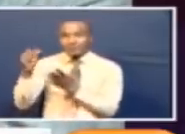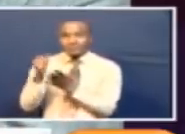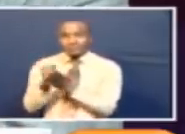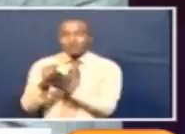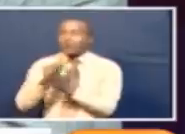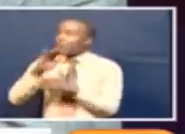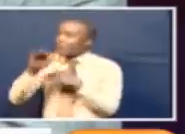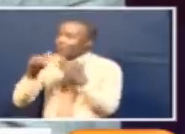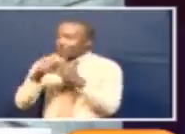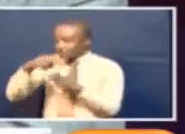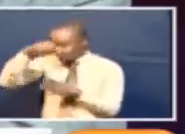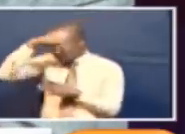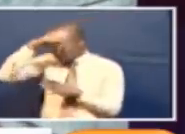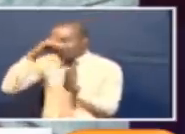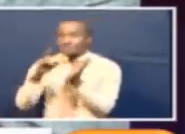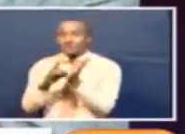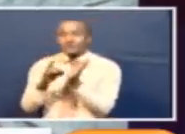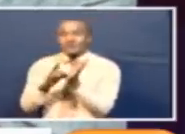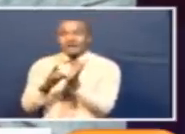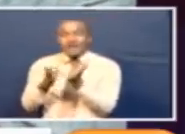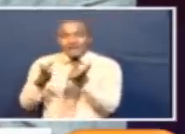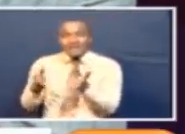graduate doctors. Here we have